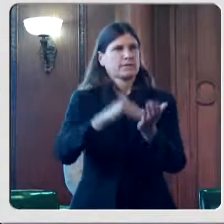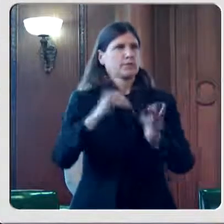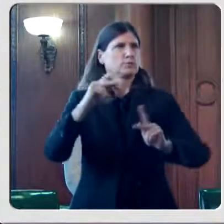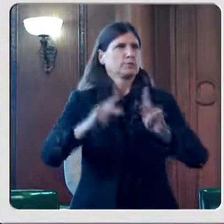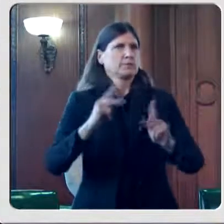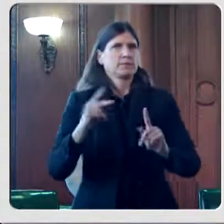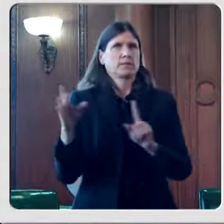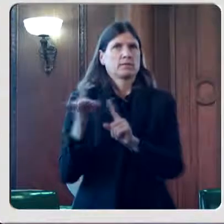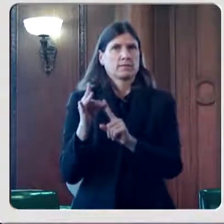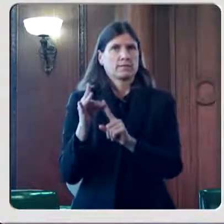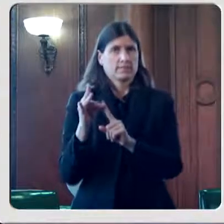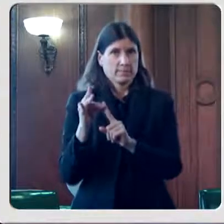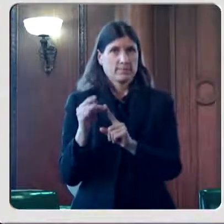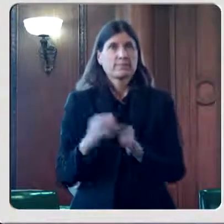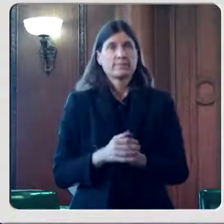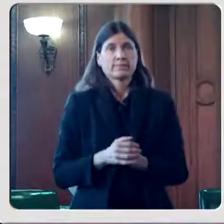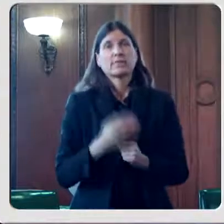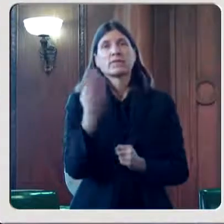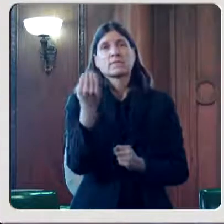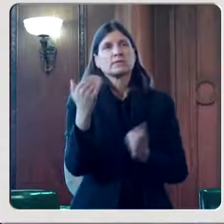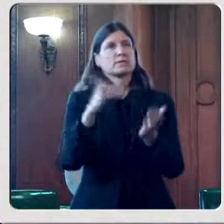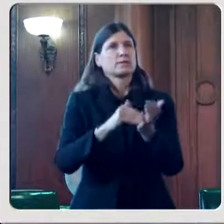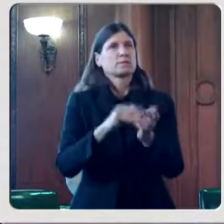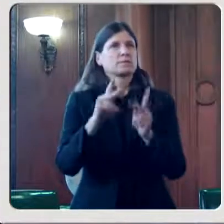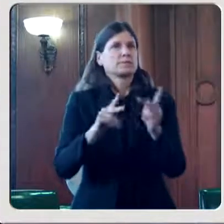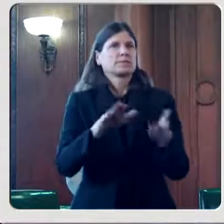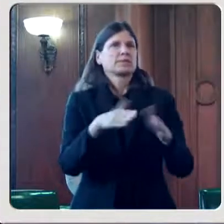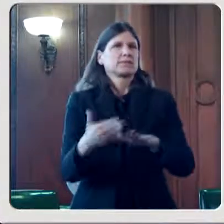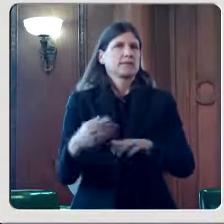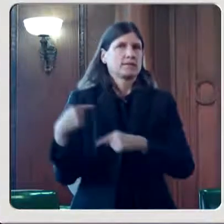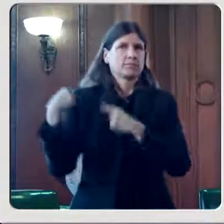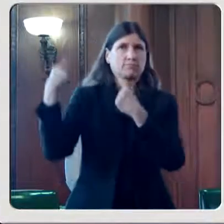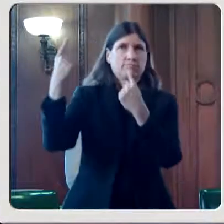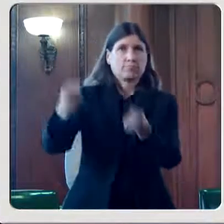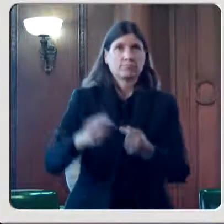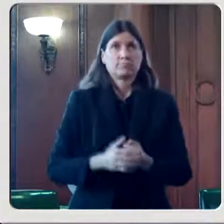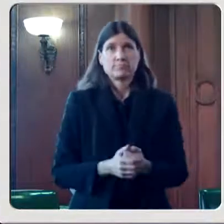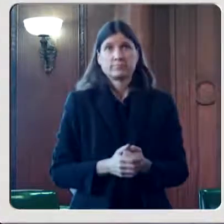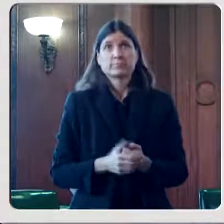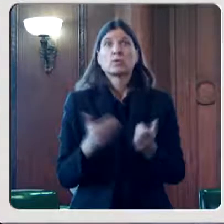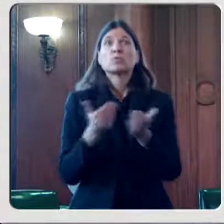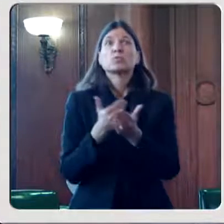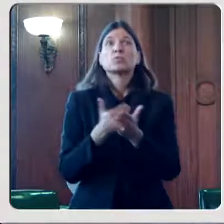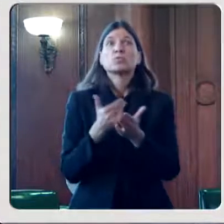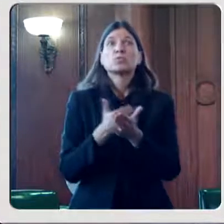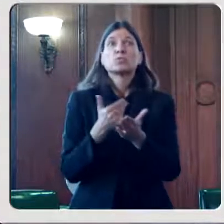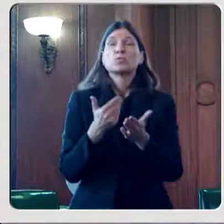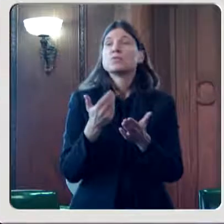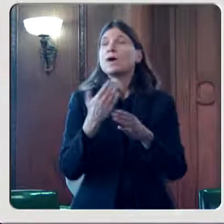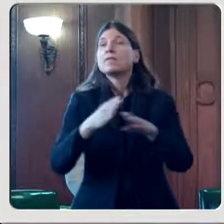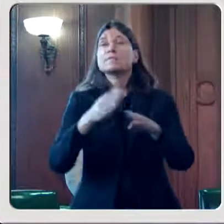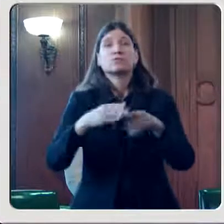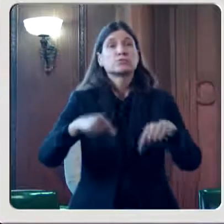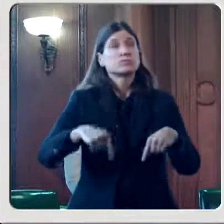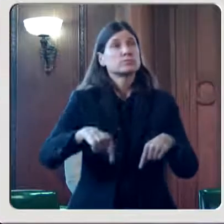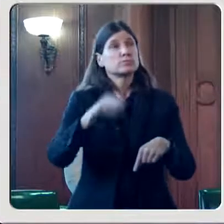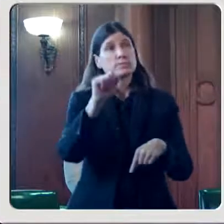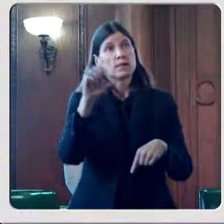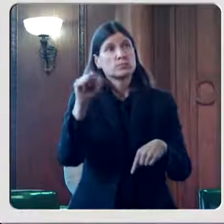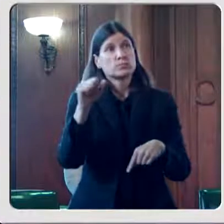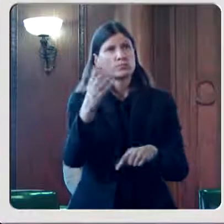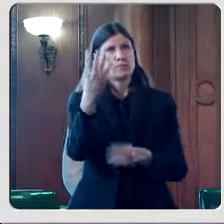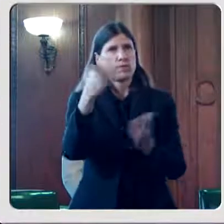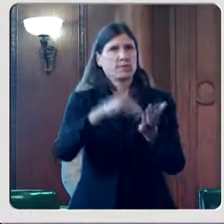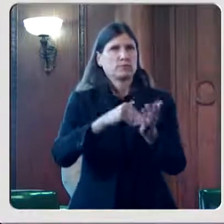But again, new cases have been steadily below 4,000 a day these last few weeks. Hospitalization numbers are